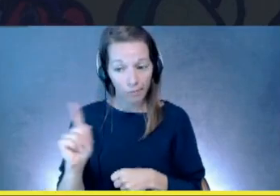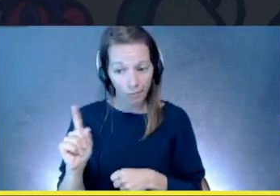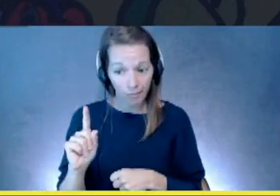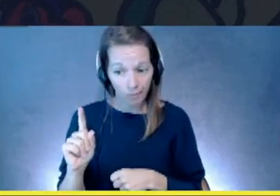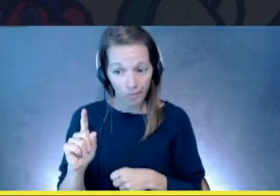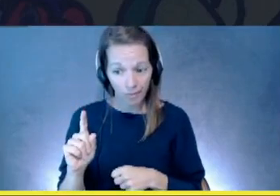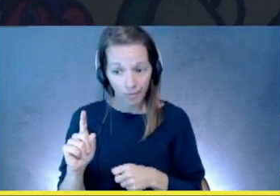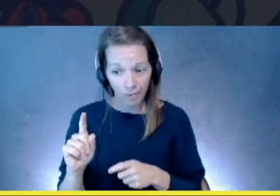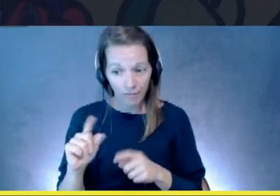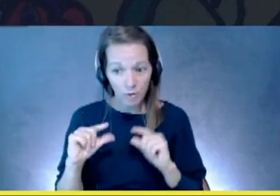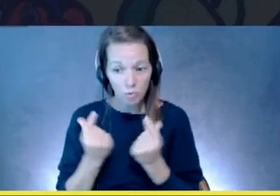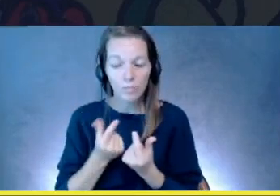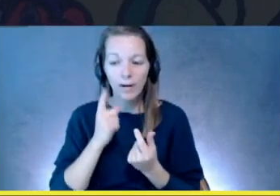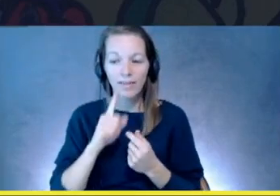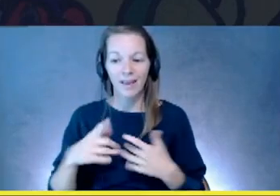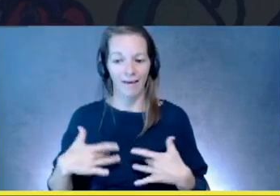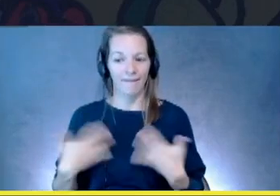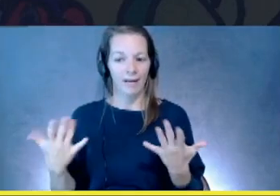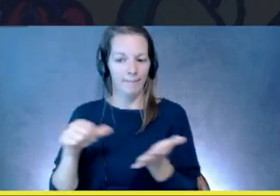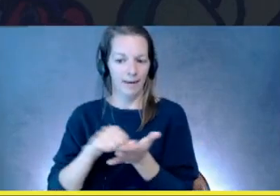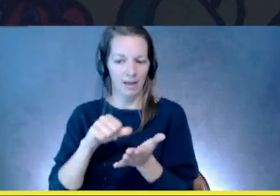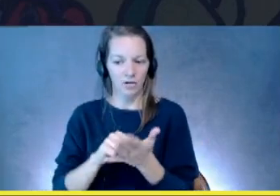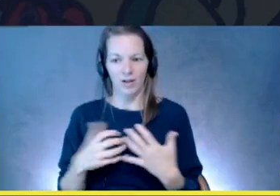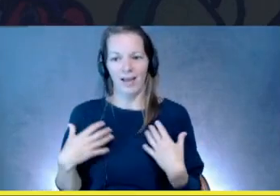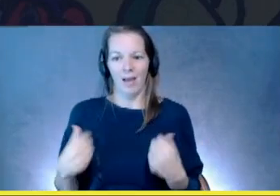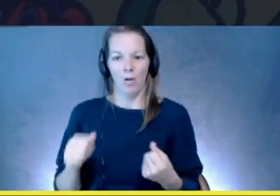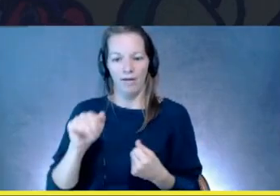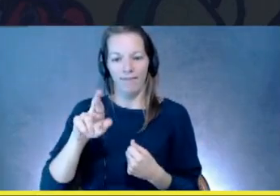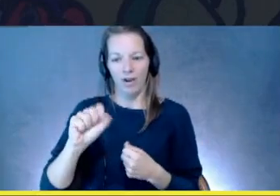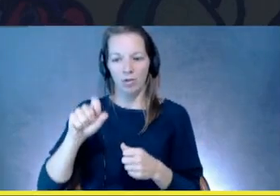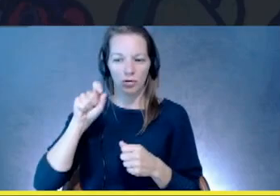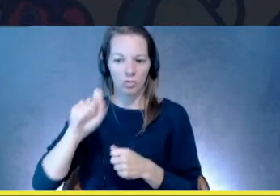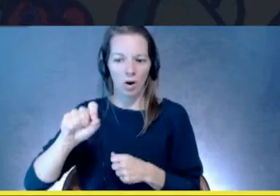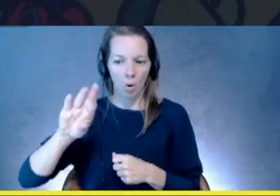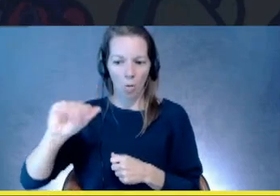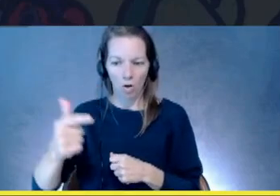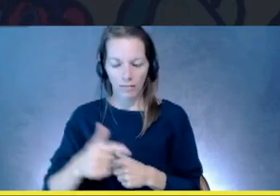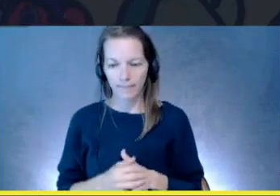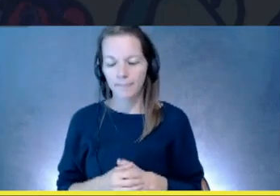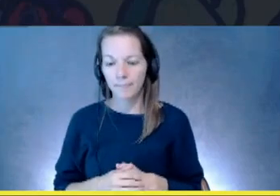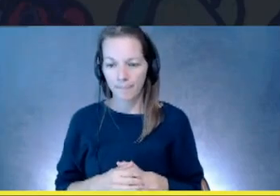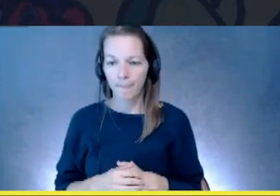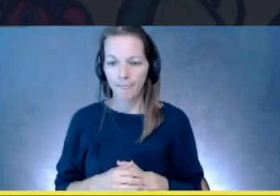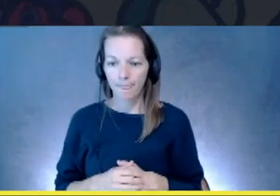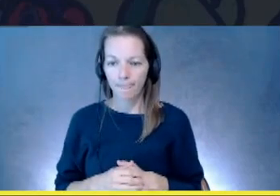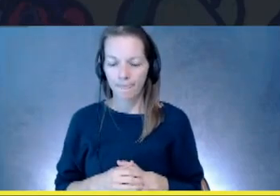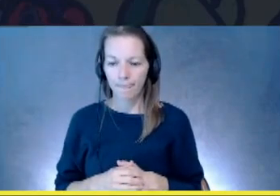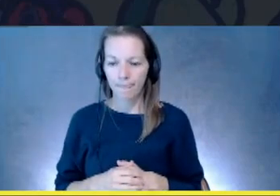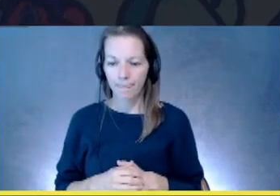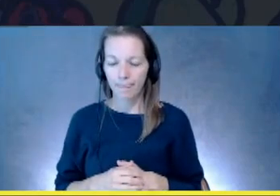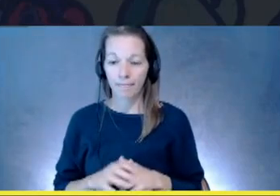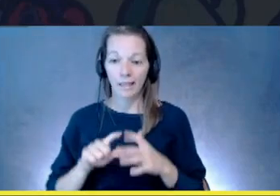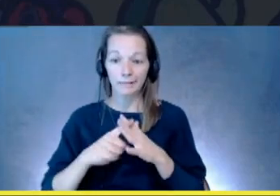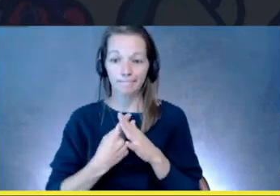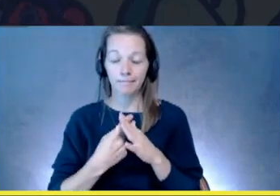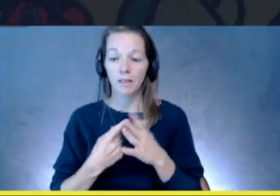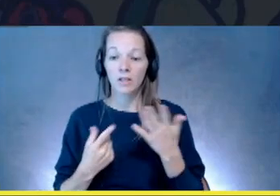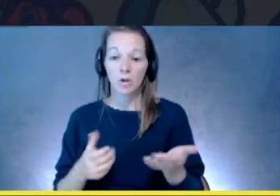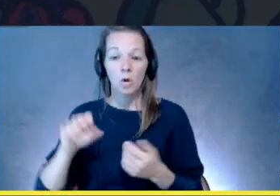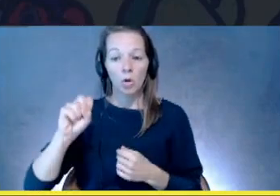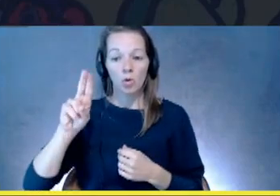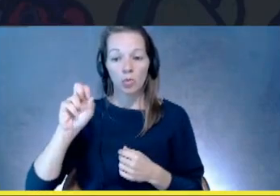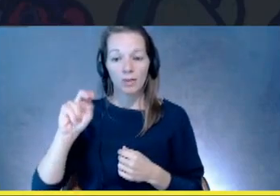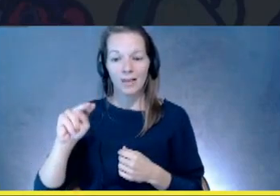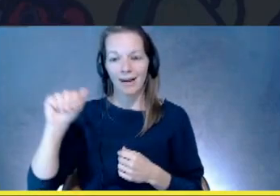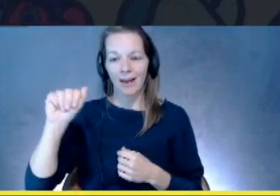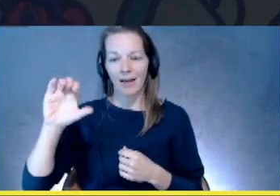the group on the event page at healthaffairs.org. So we will begin. So Susan A. Chapman